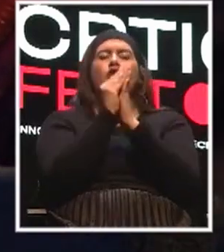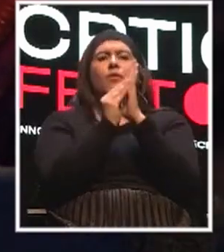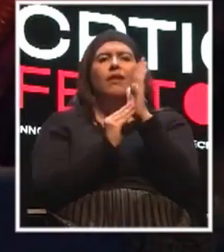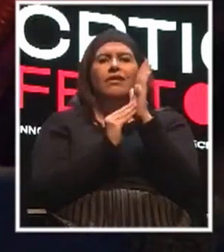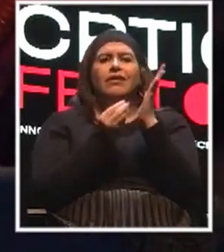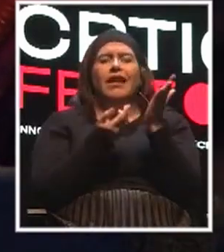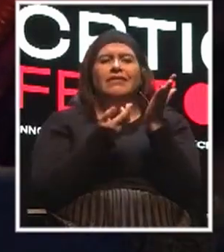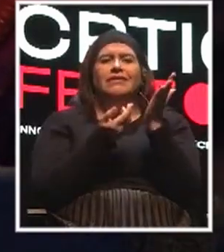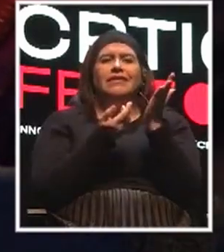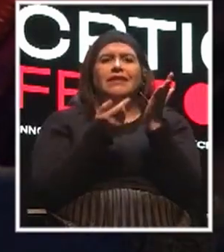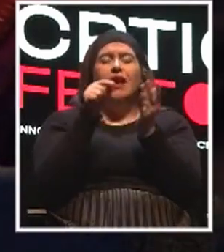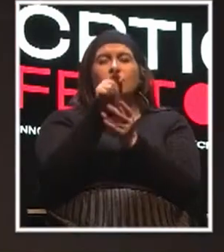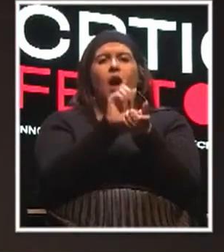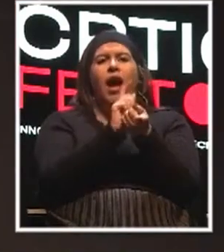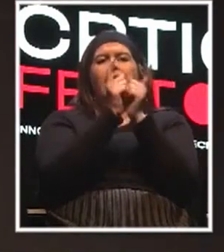it changes